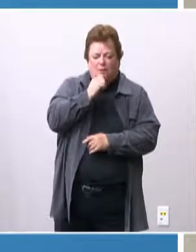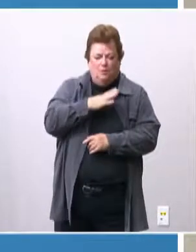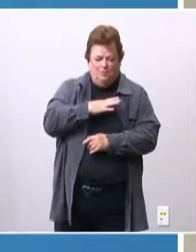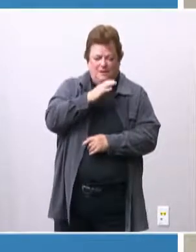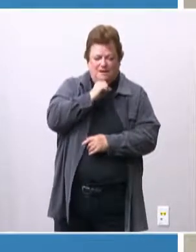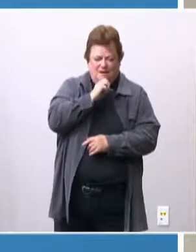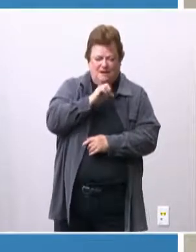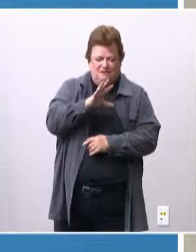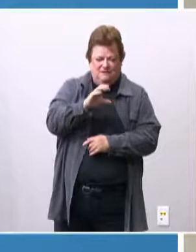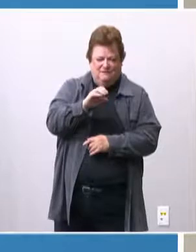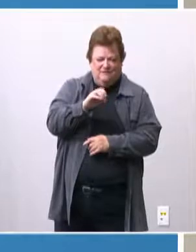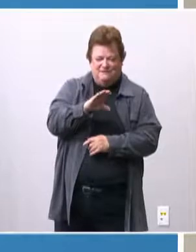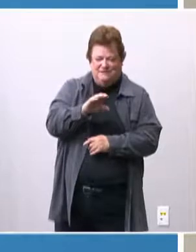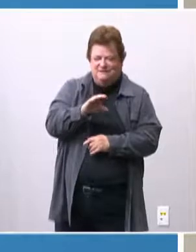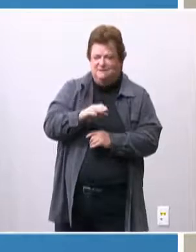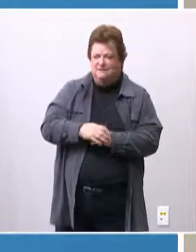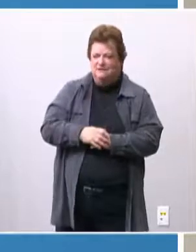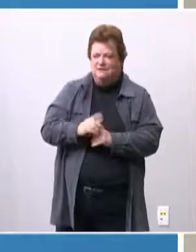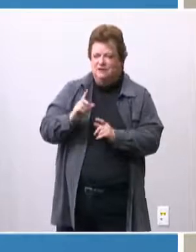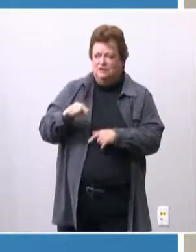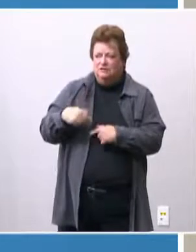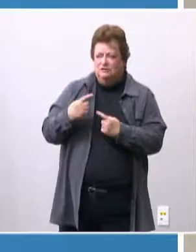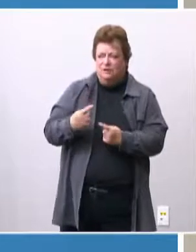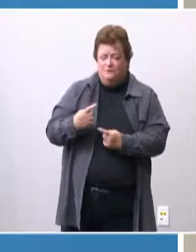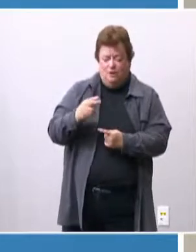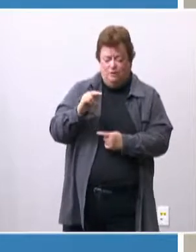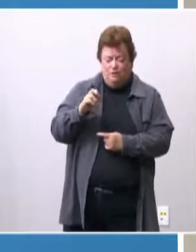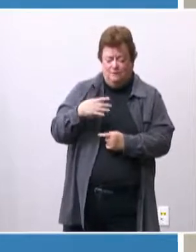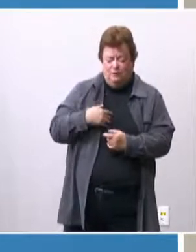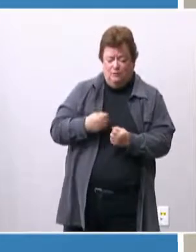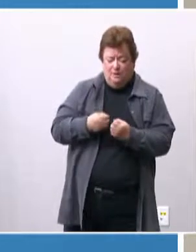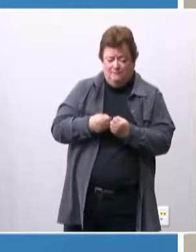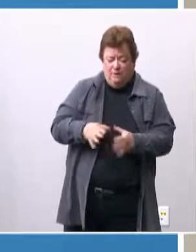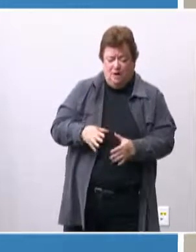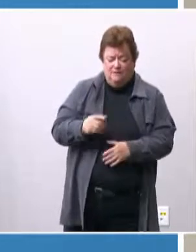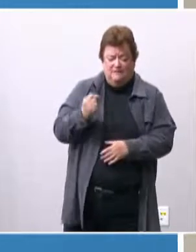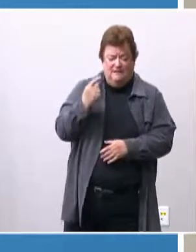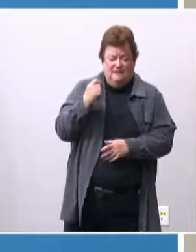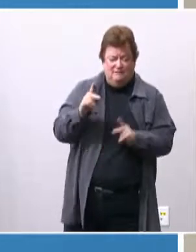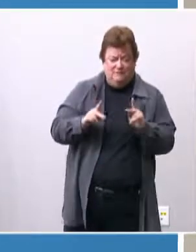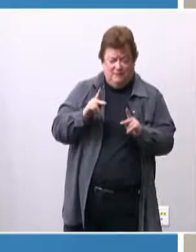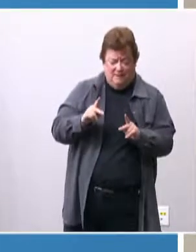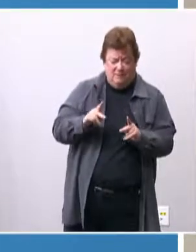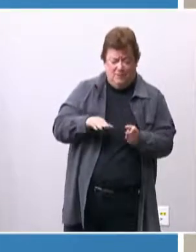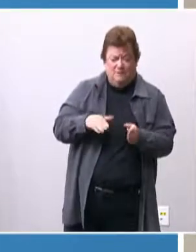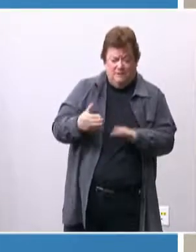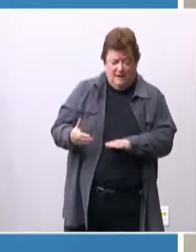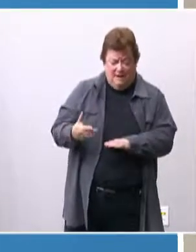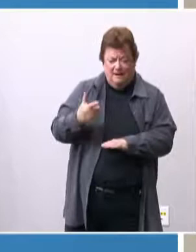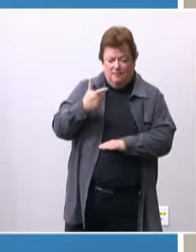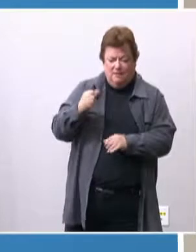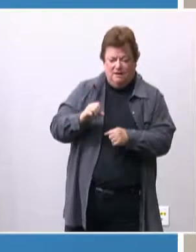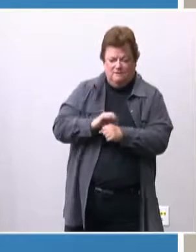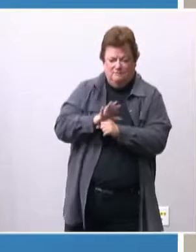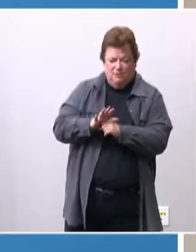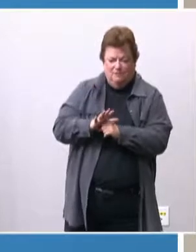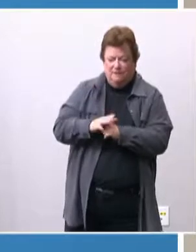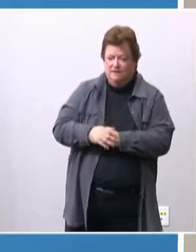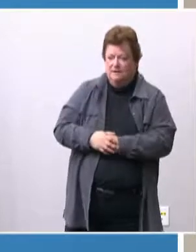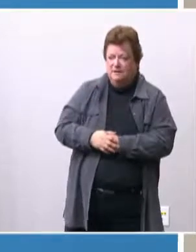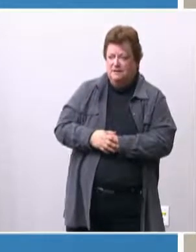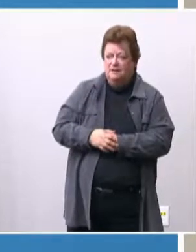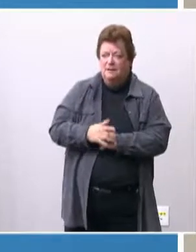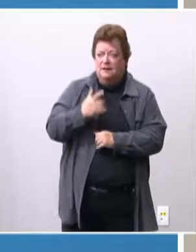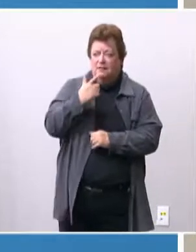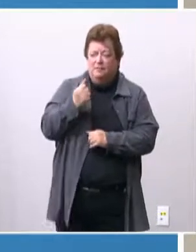50s. So far in November, we've lost 11 members of our community to COVID-19. Due